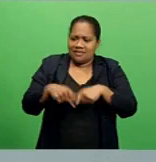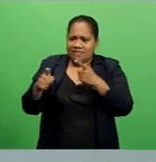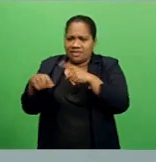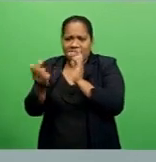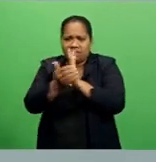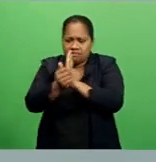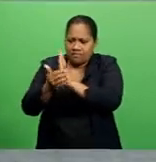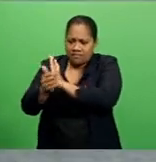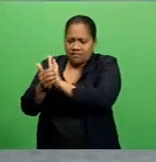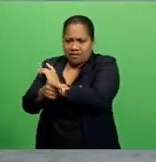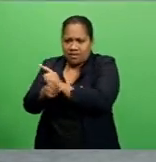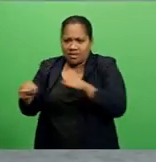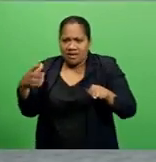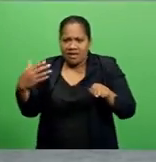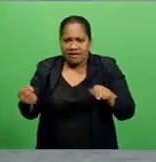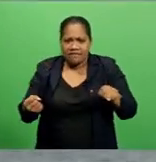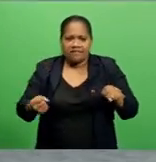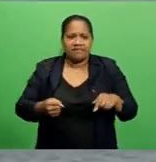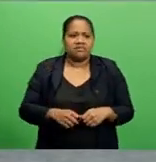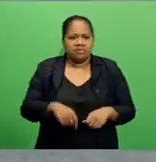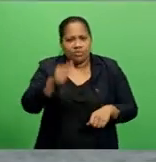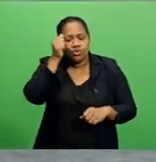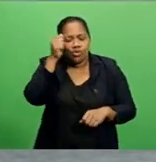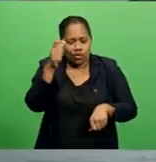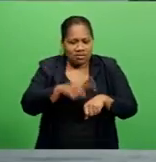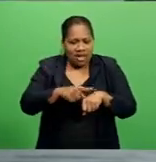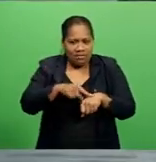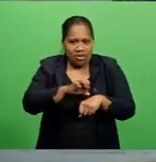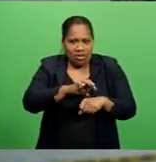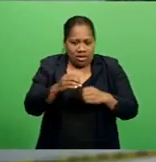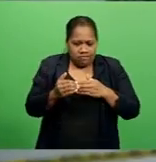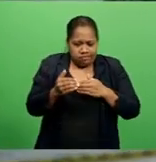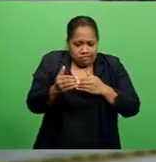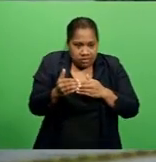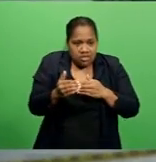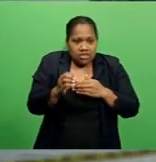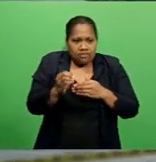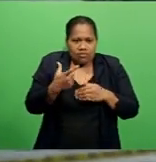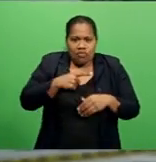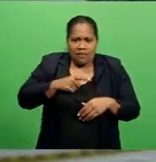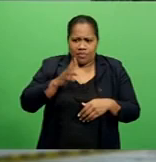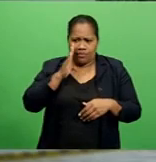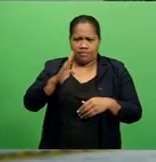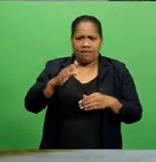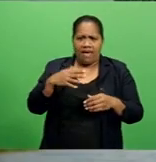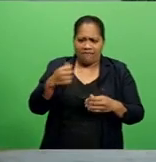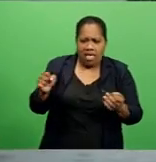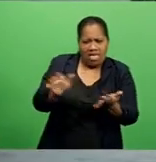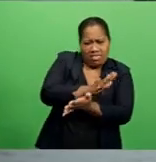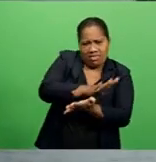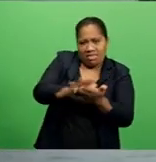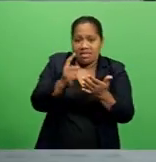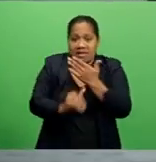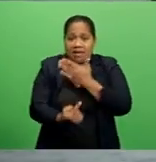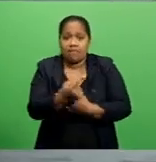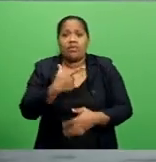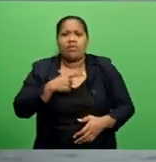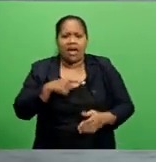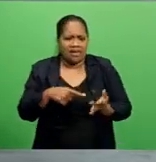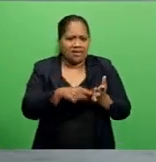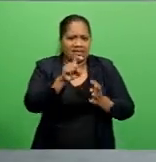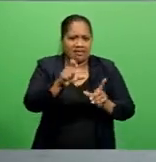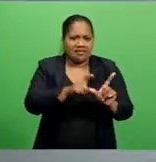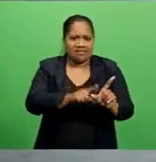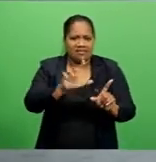yards, knowing time is not on their side, considering the extent of damage caused by TCASA. Short, sharp